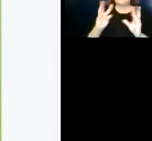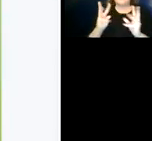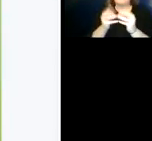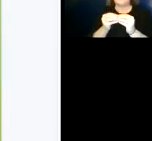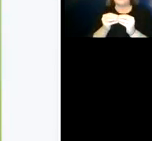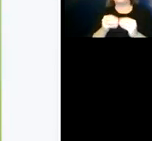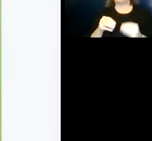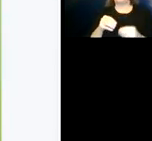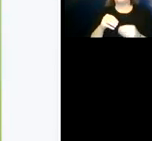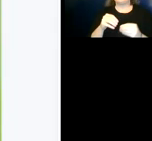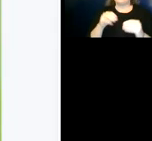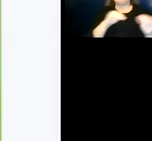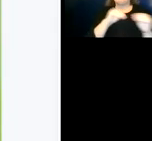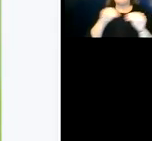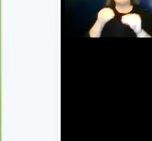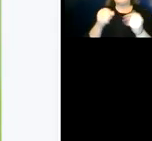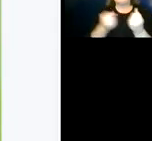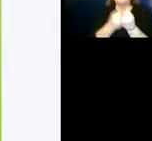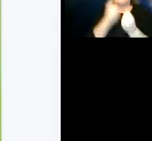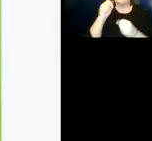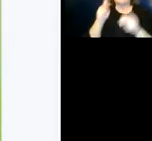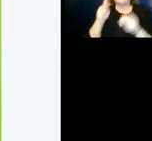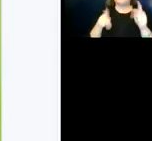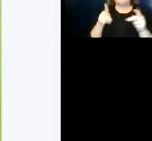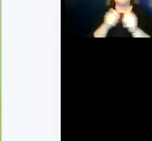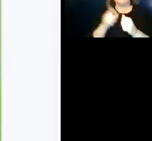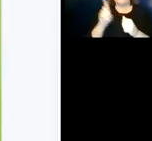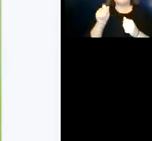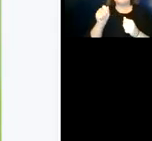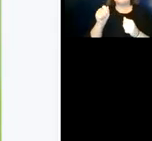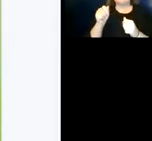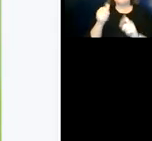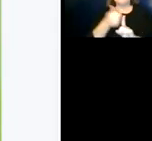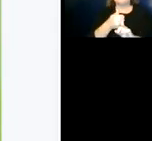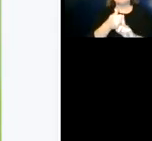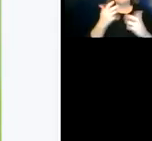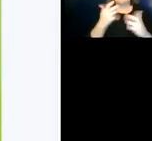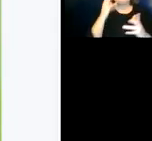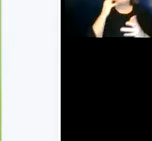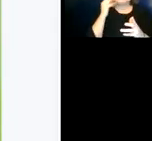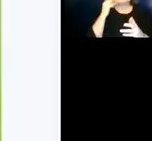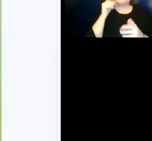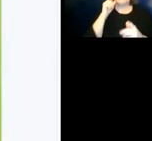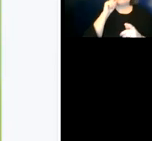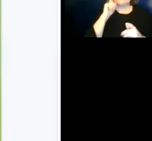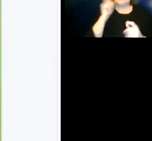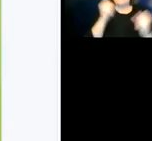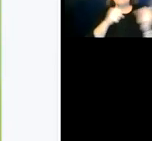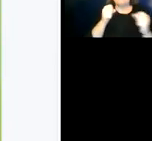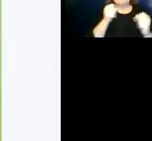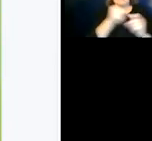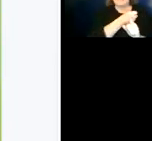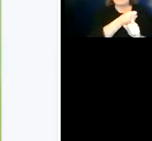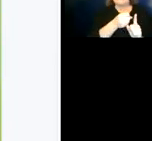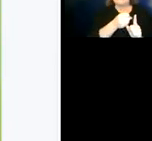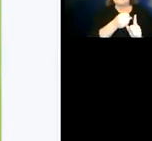with Disabilities Who Have Experienced Sexual Violence. This is a webinar specifically geared towards considerations